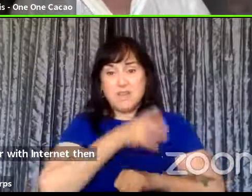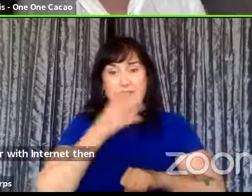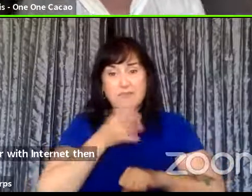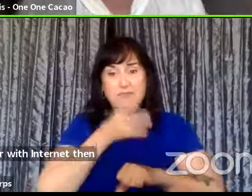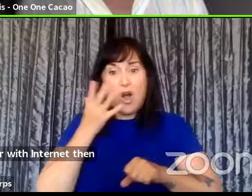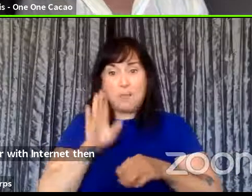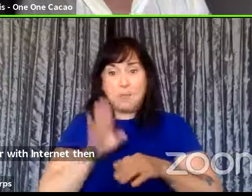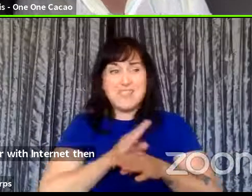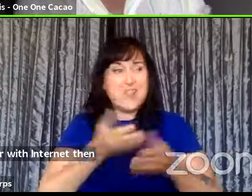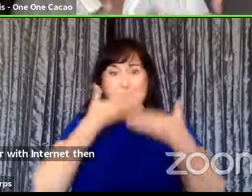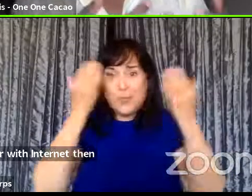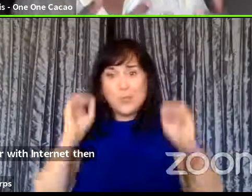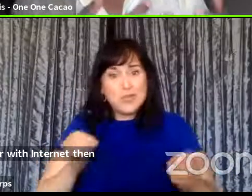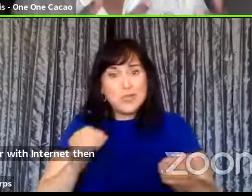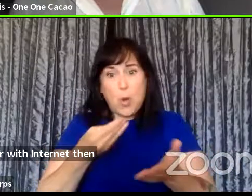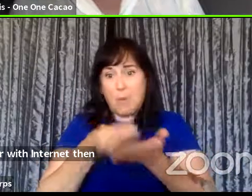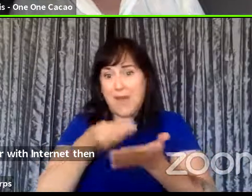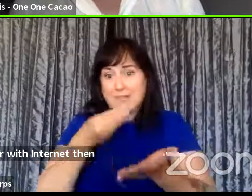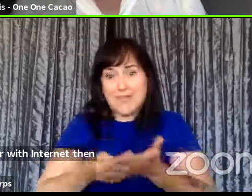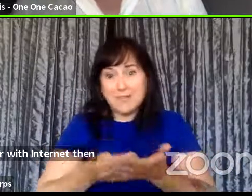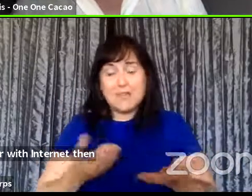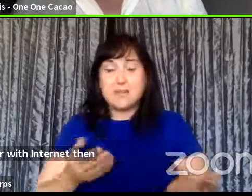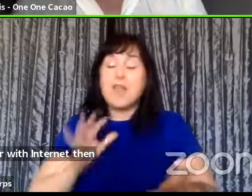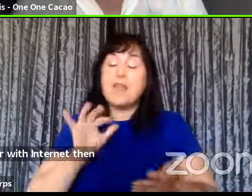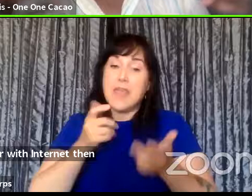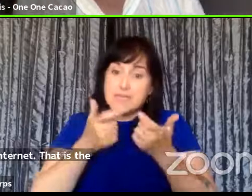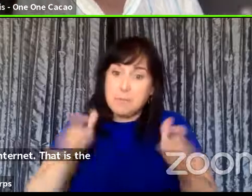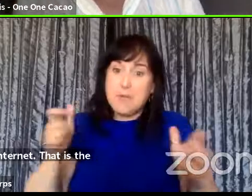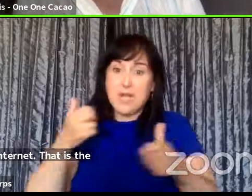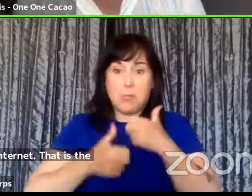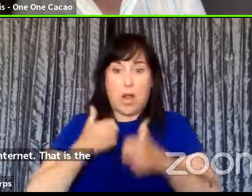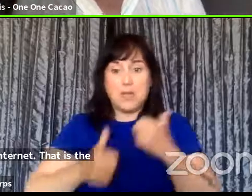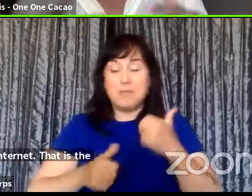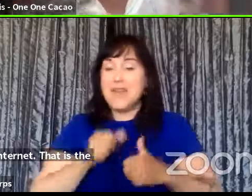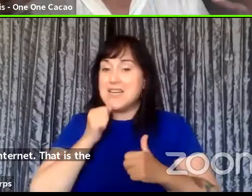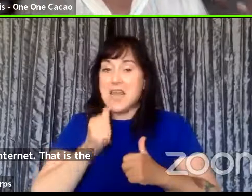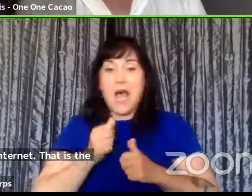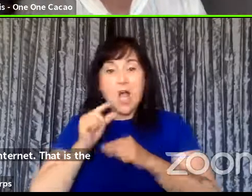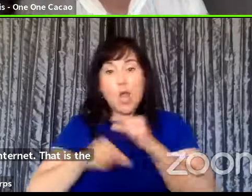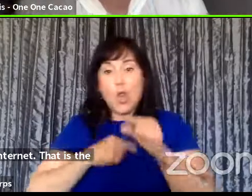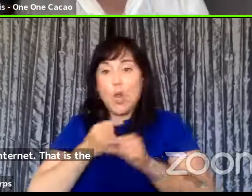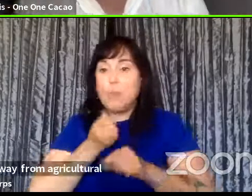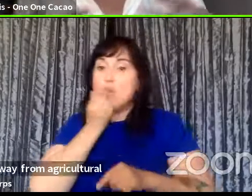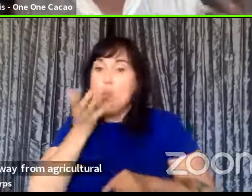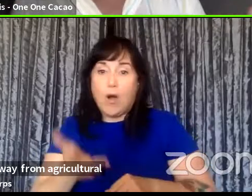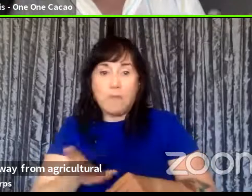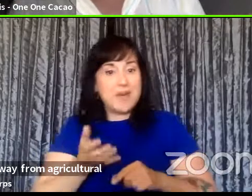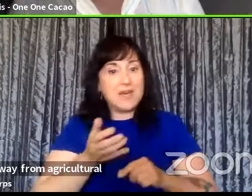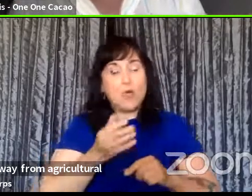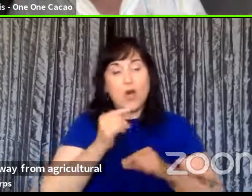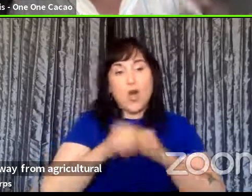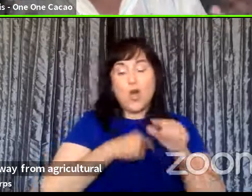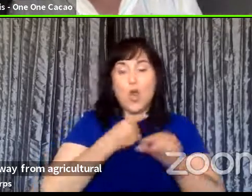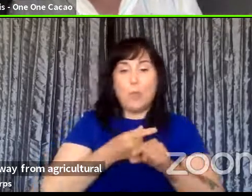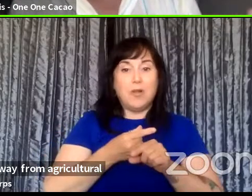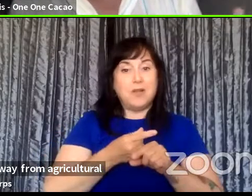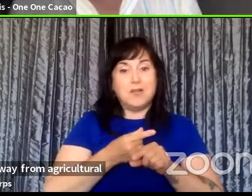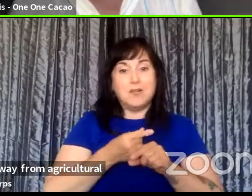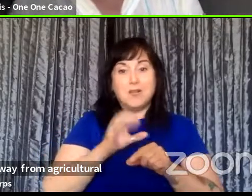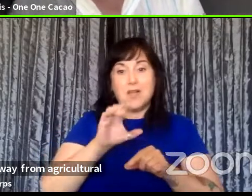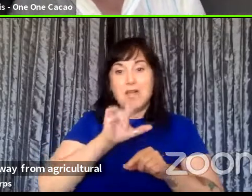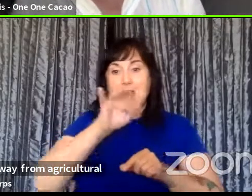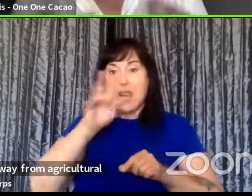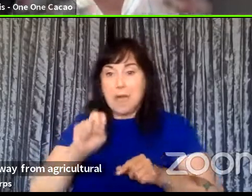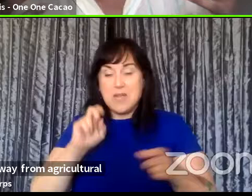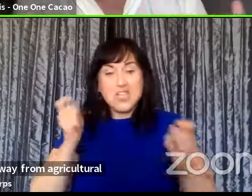no money in it. And so that's the biggest issue which we have, not global warming, not climate change, but the fact that people don't want to grow our